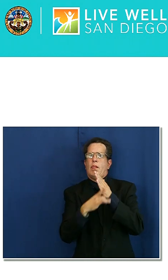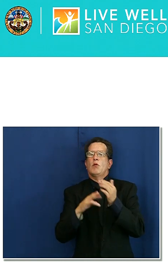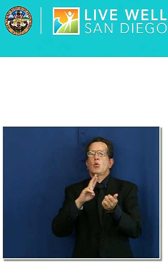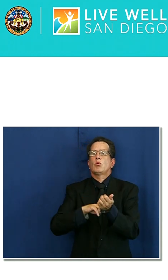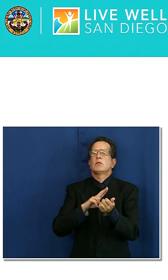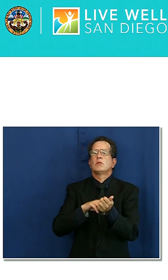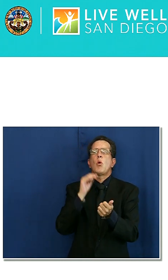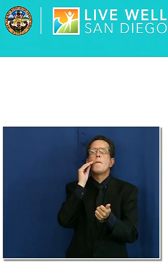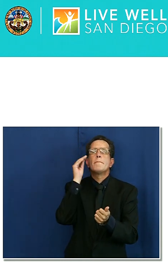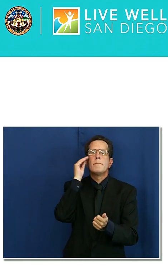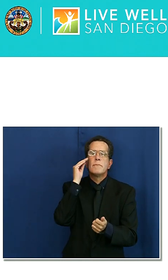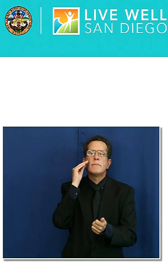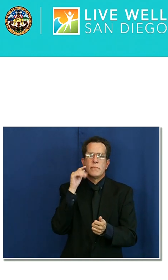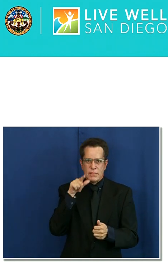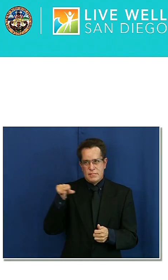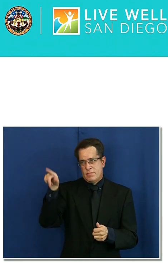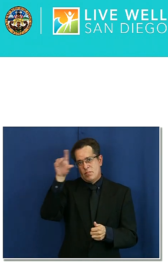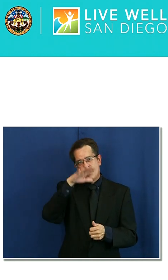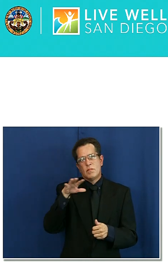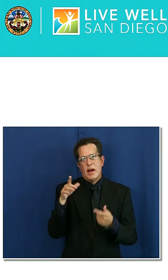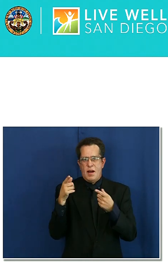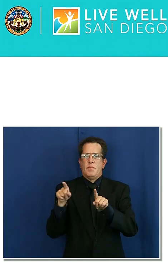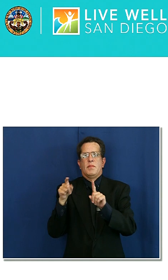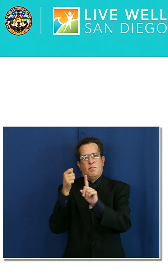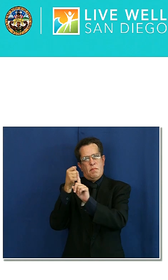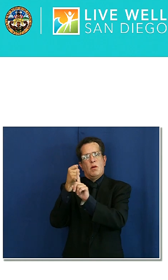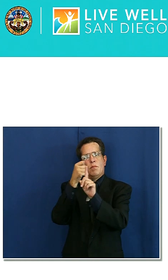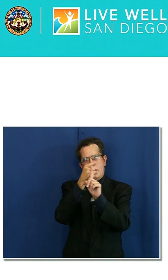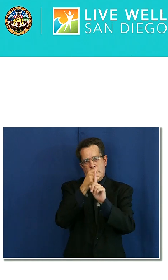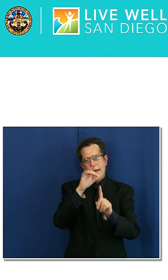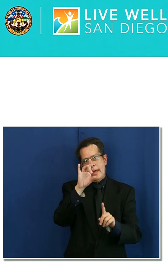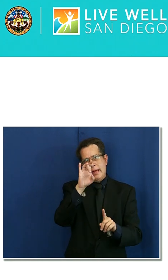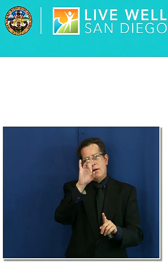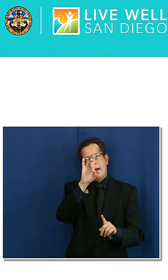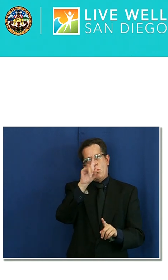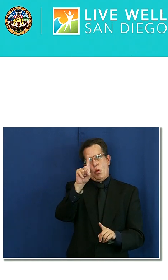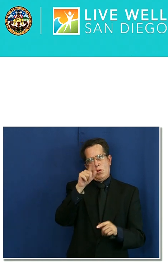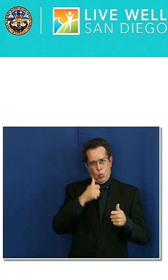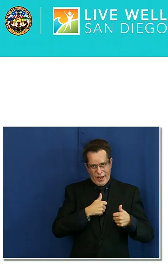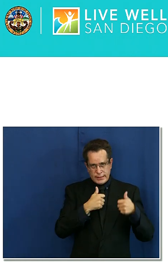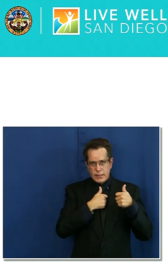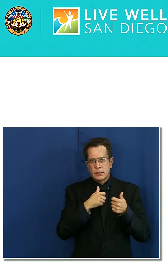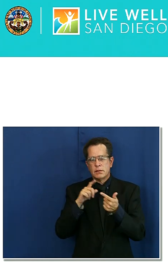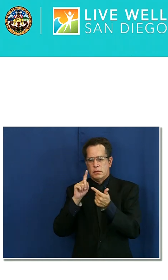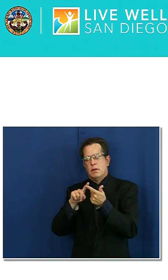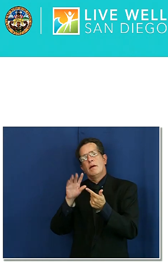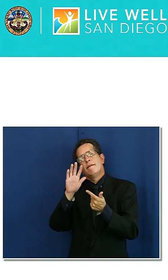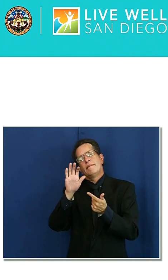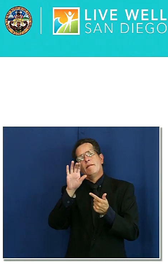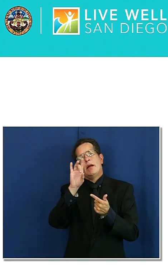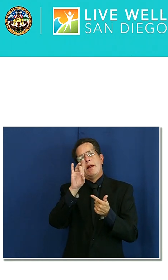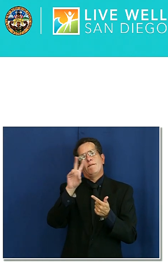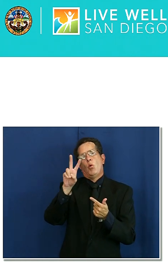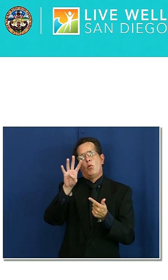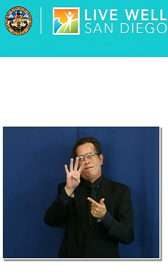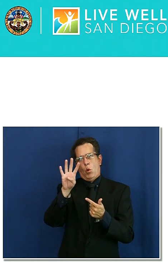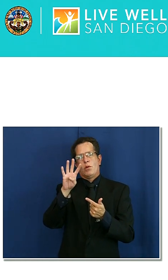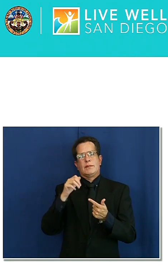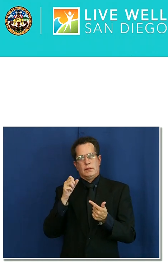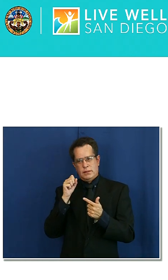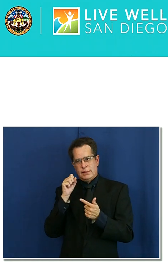facilities. In this setting, there have been 881 residents and 584 staff